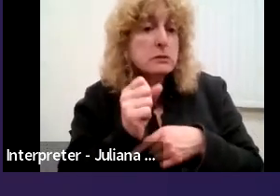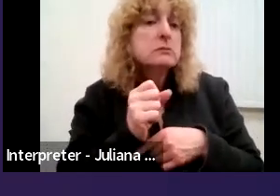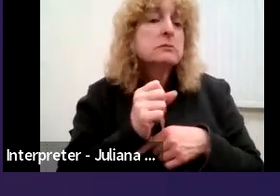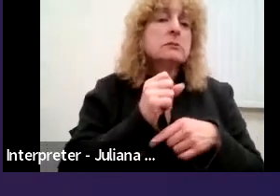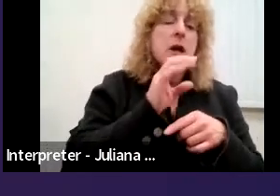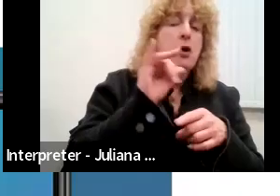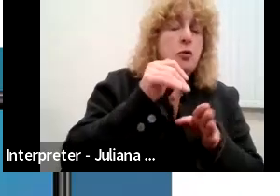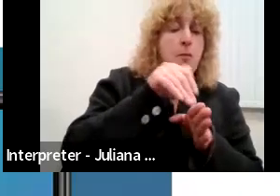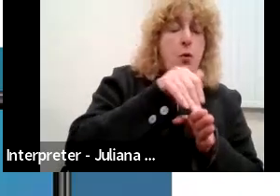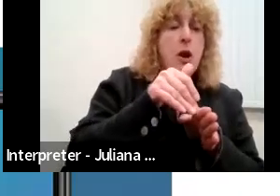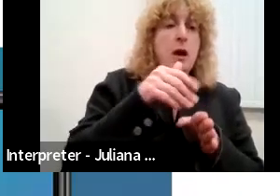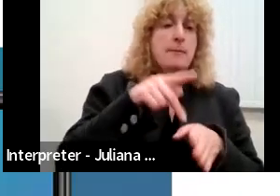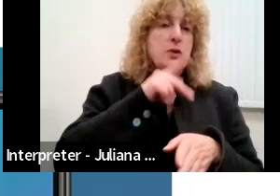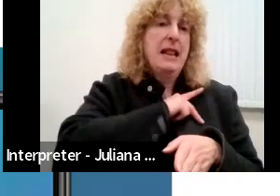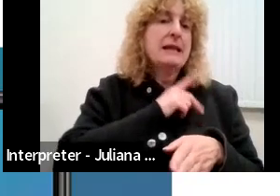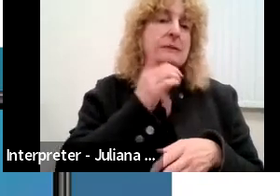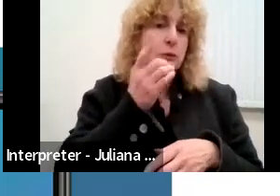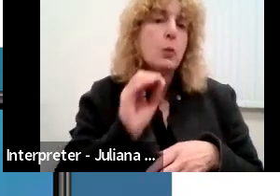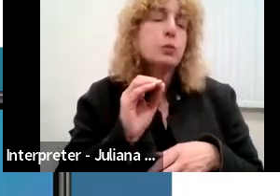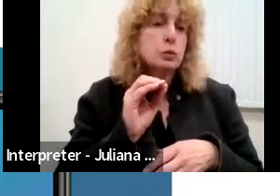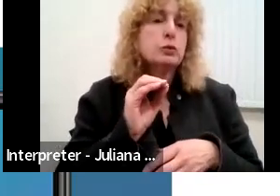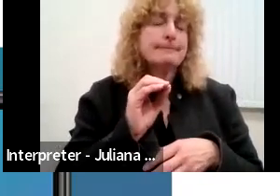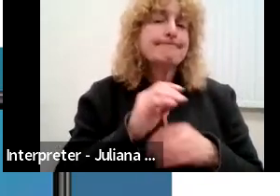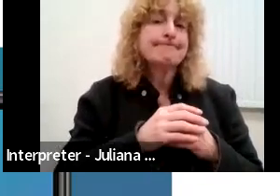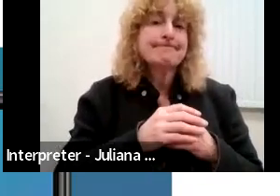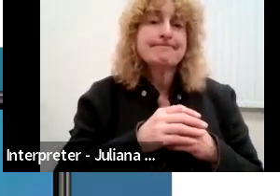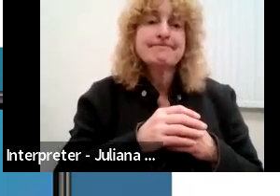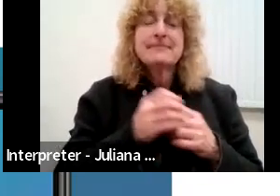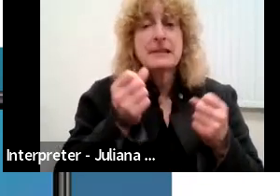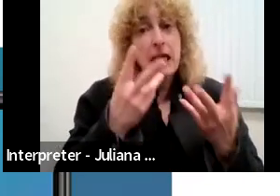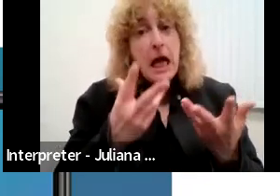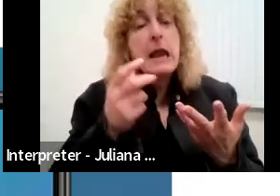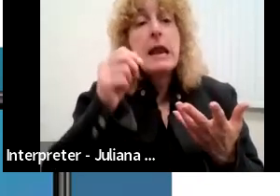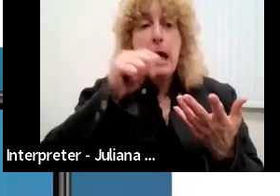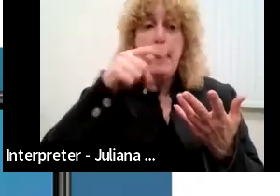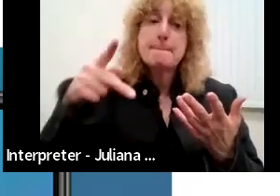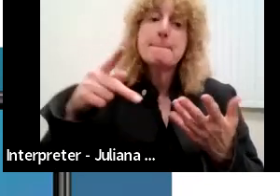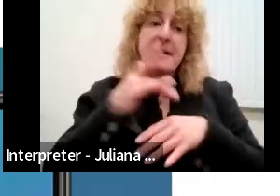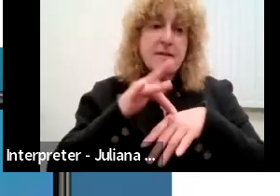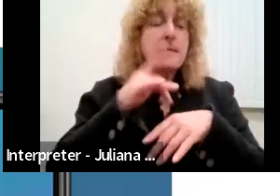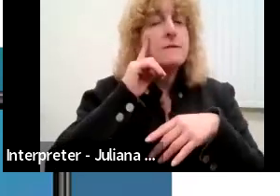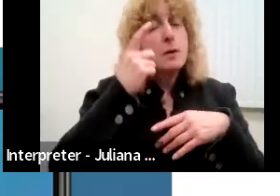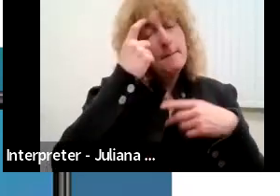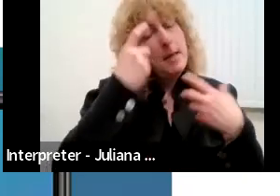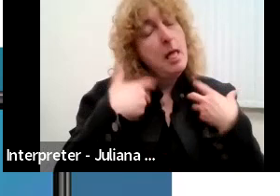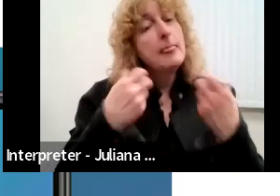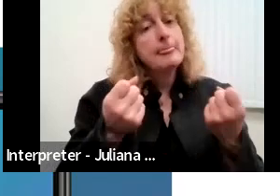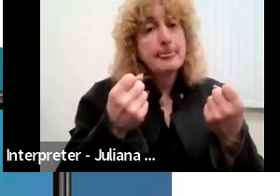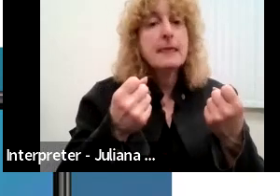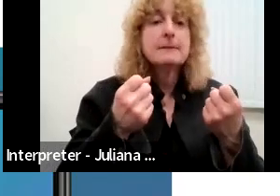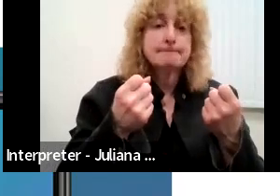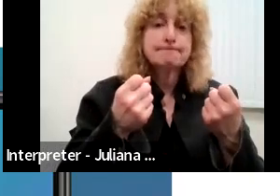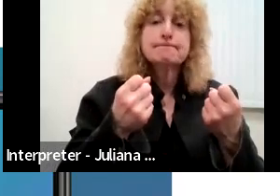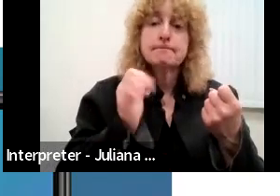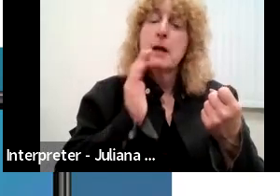disorder. So there are a lot of apps available for mental health.